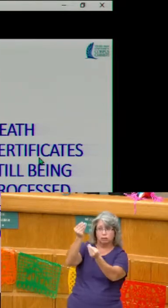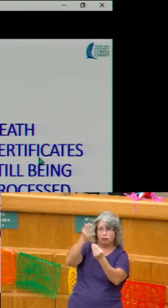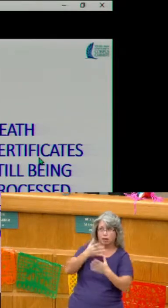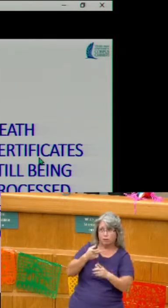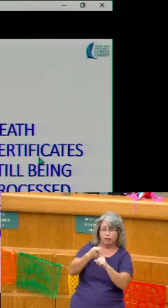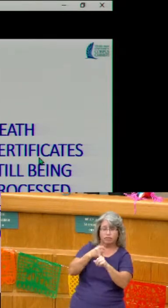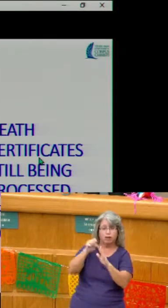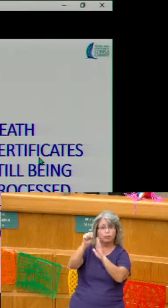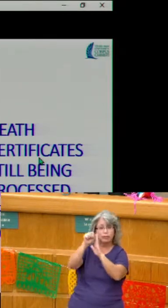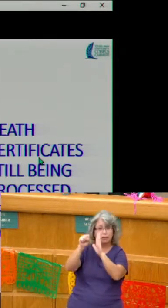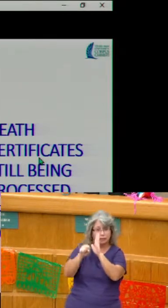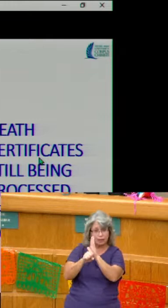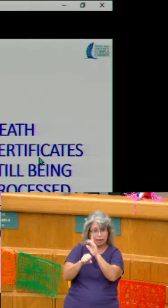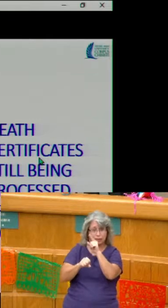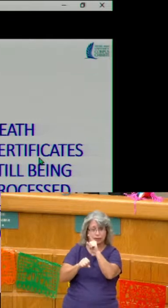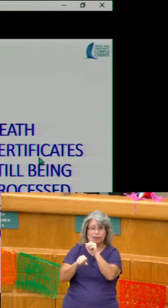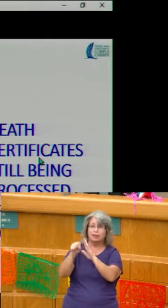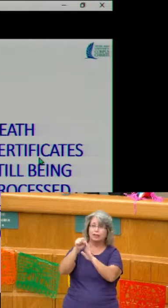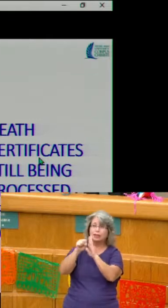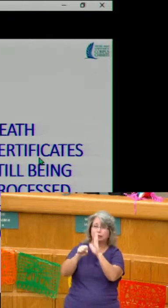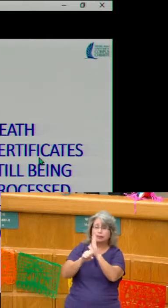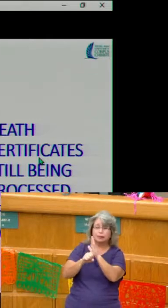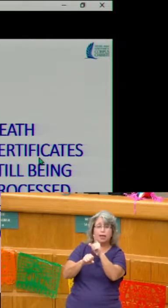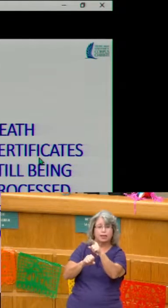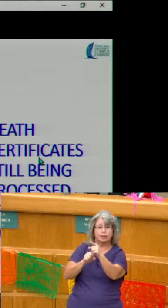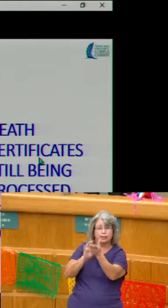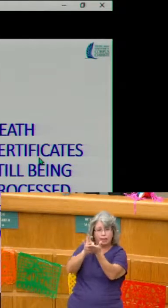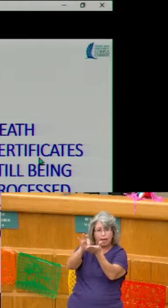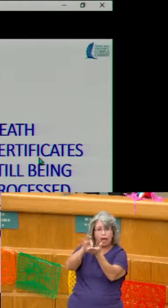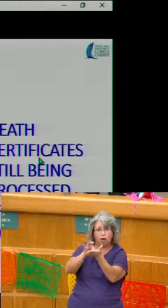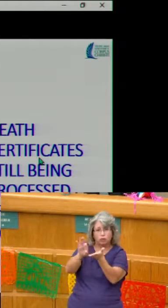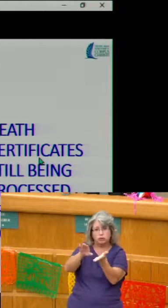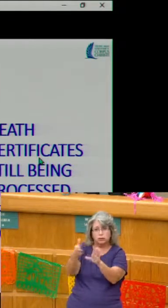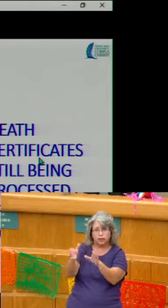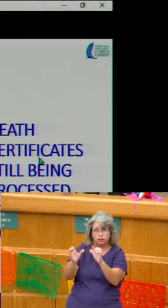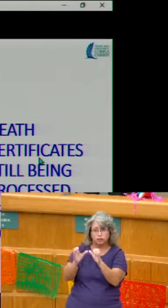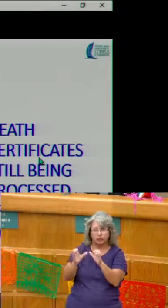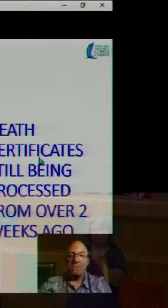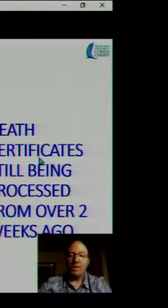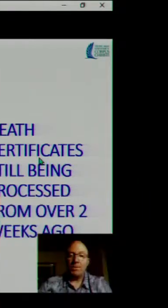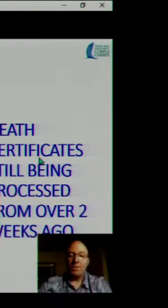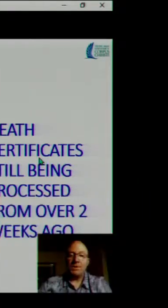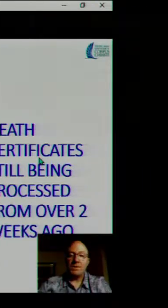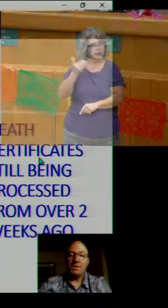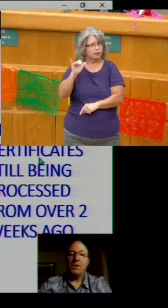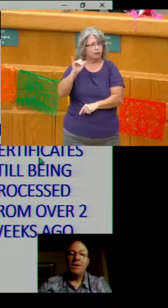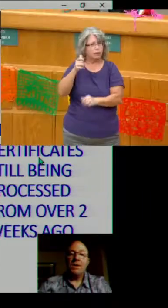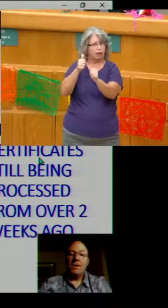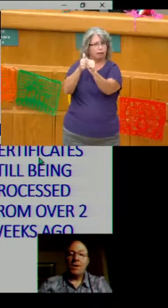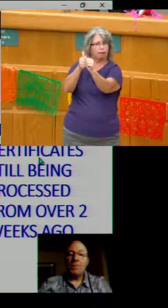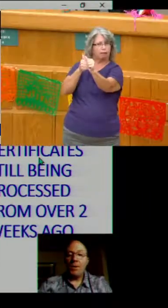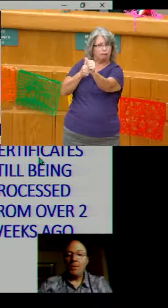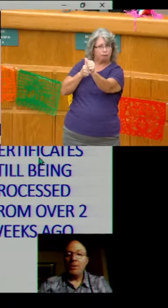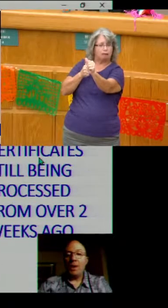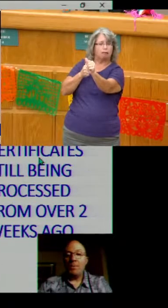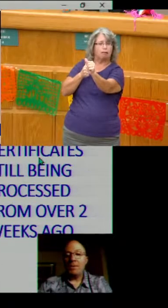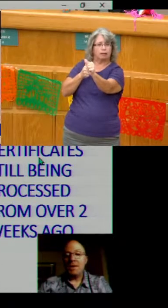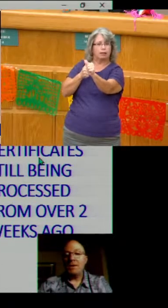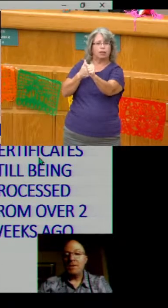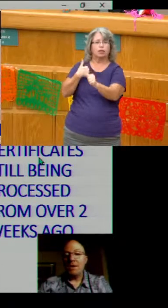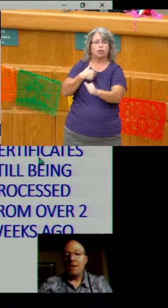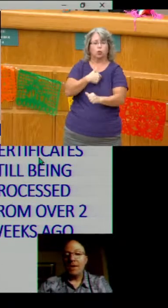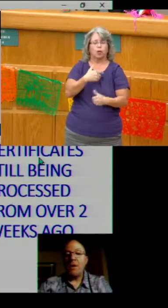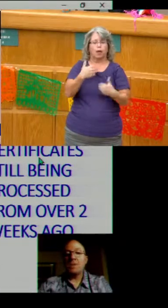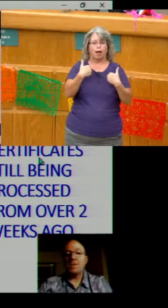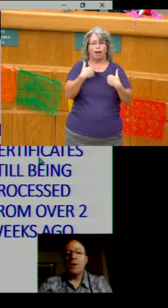substantial lag, from what I can tell, in them getting the full number of counts done. So while we do have data points here, they probably